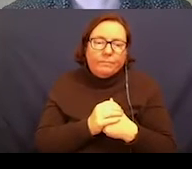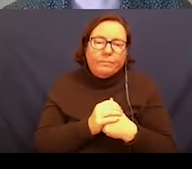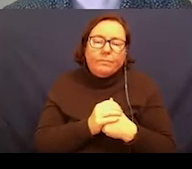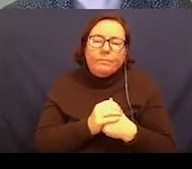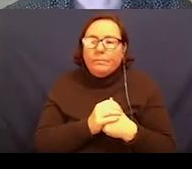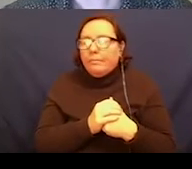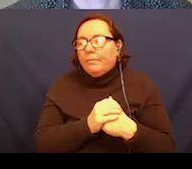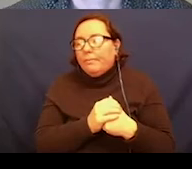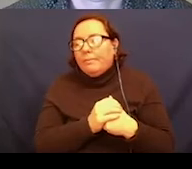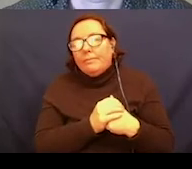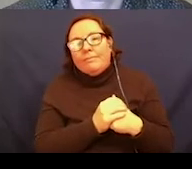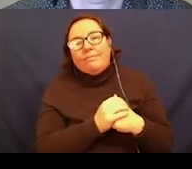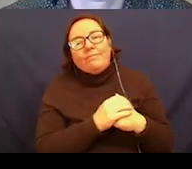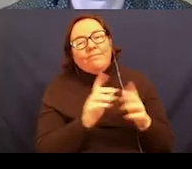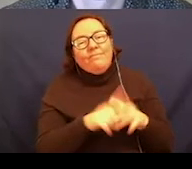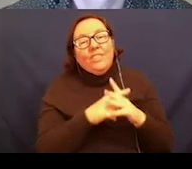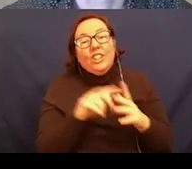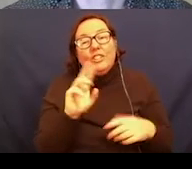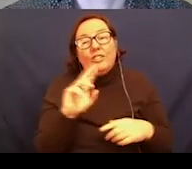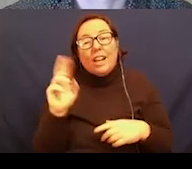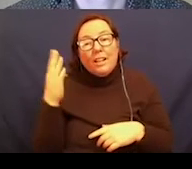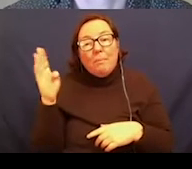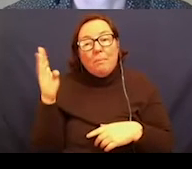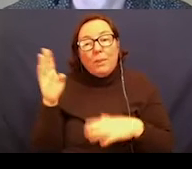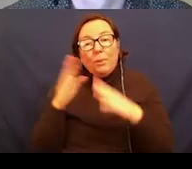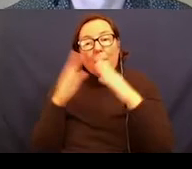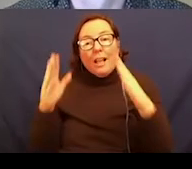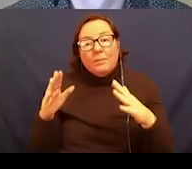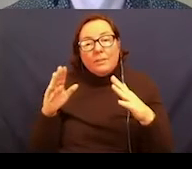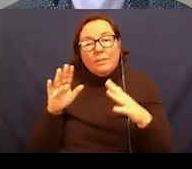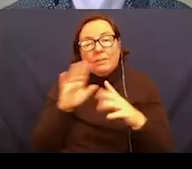Let's start at the far right of this diagram with the electric customer.